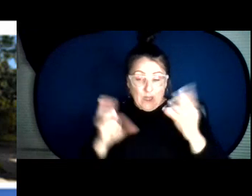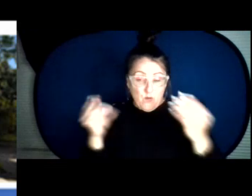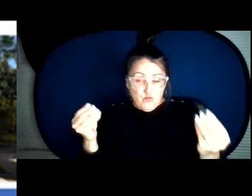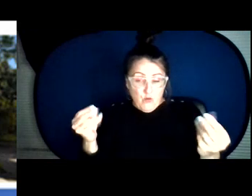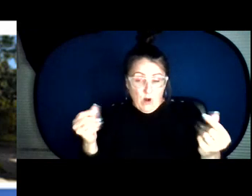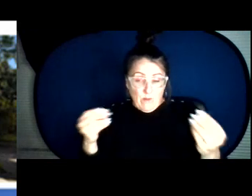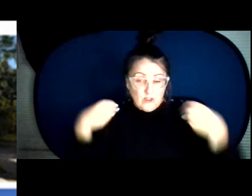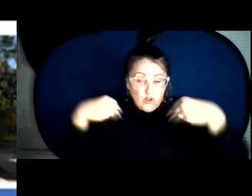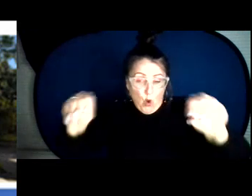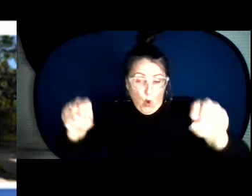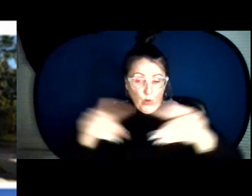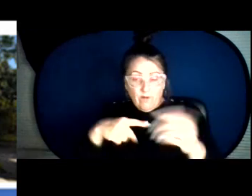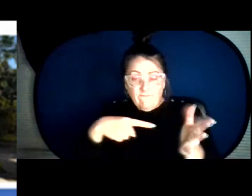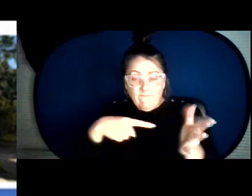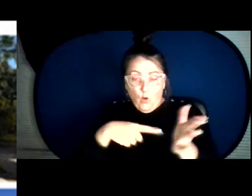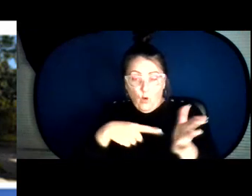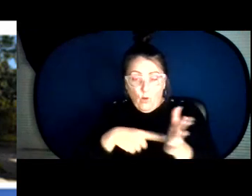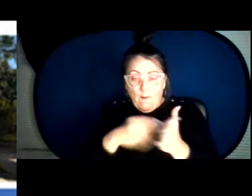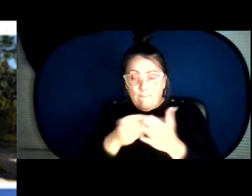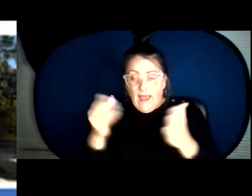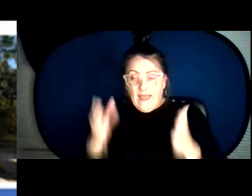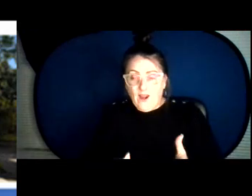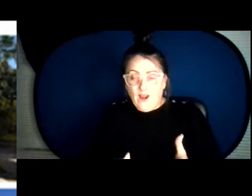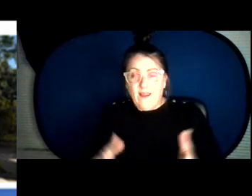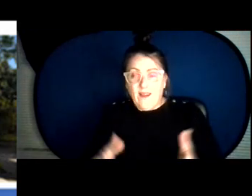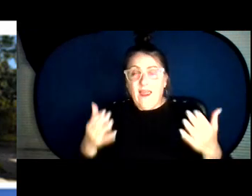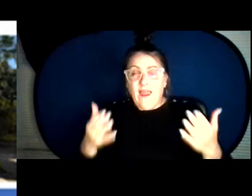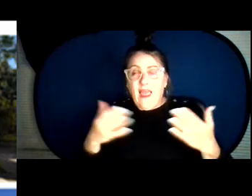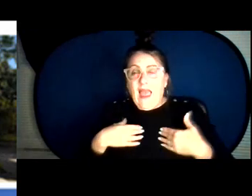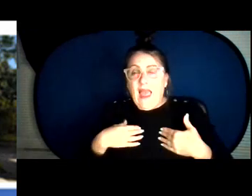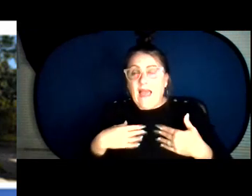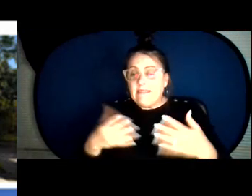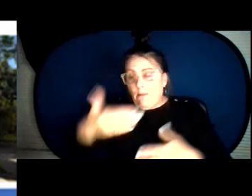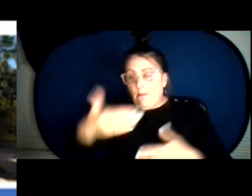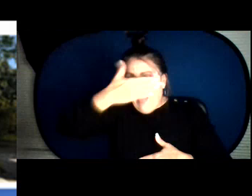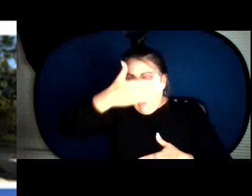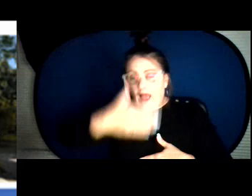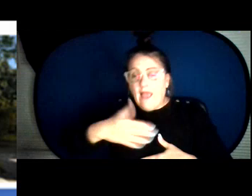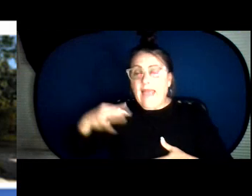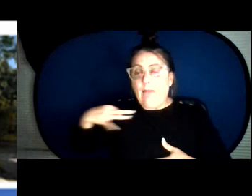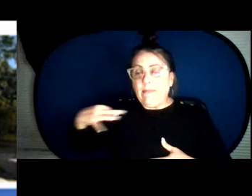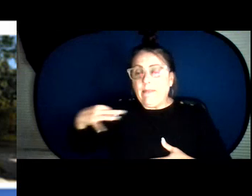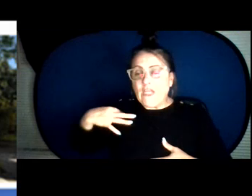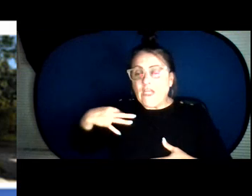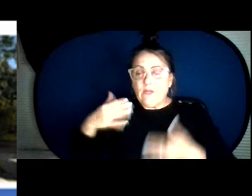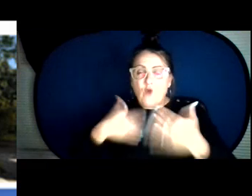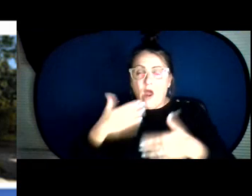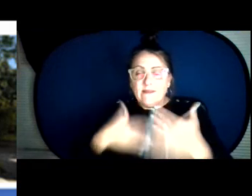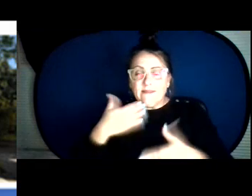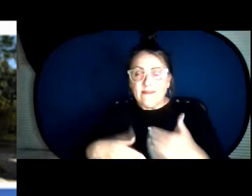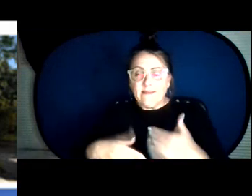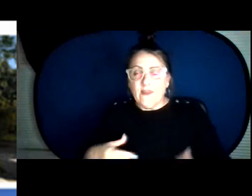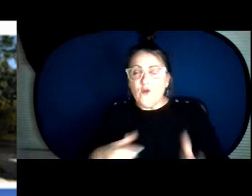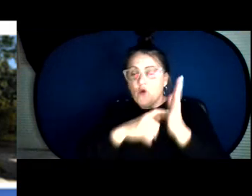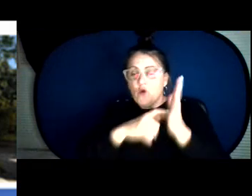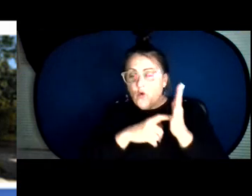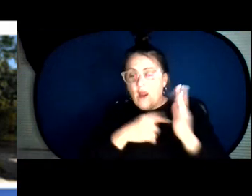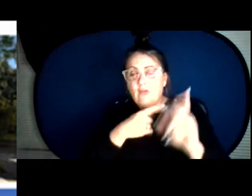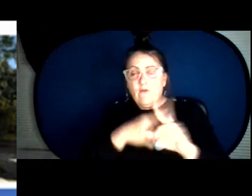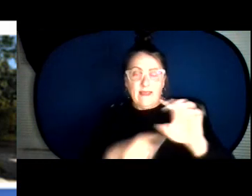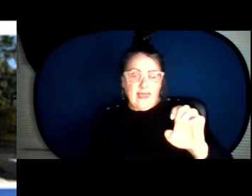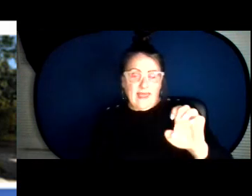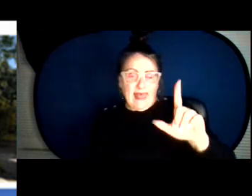buyers. San Gabriel Valley Habitat has a blind application process, and for these properties, they required applicants to be from the El Sereno